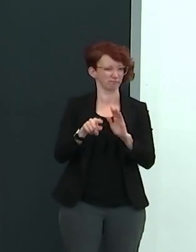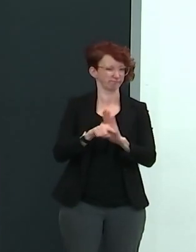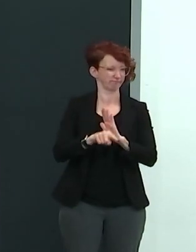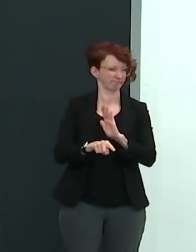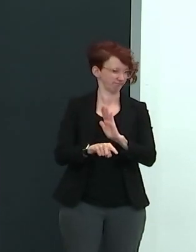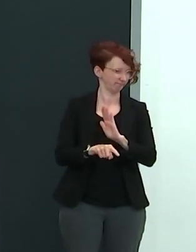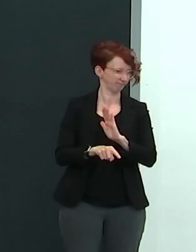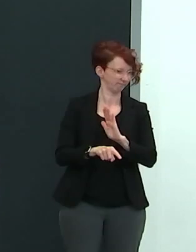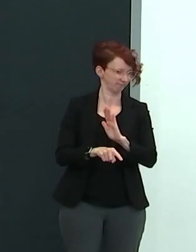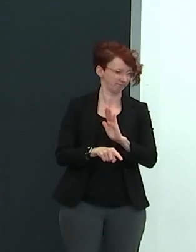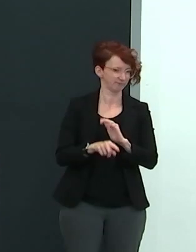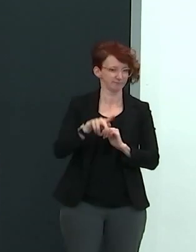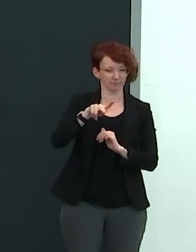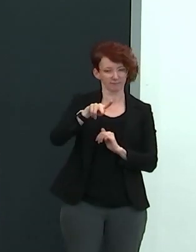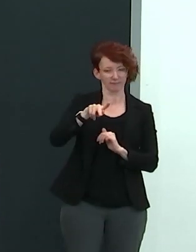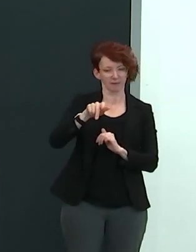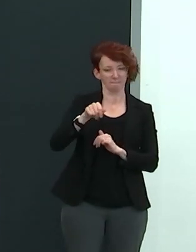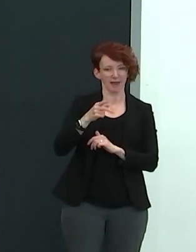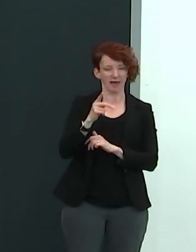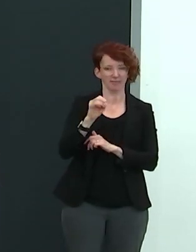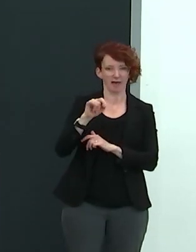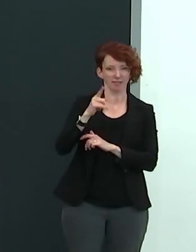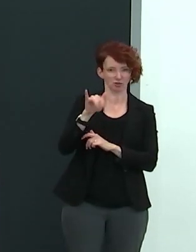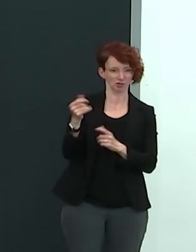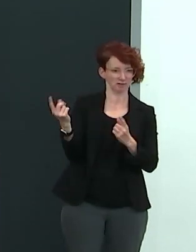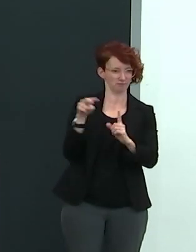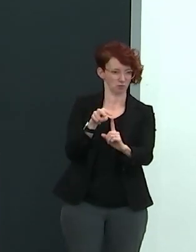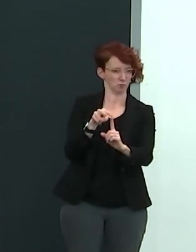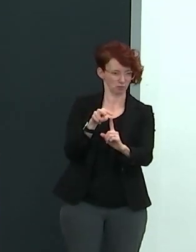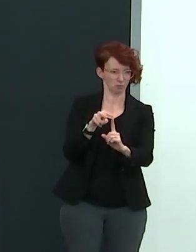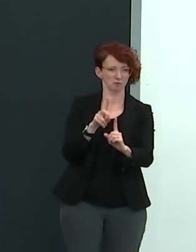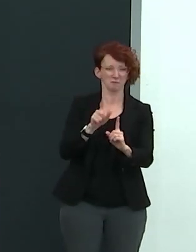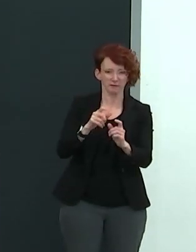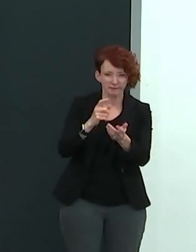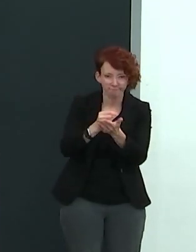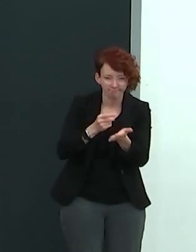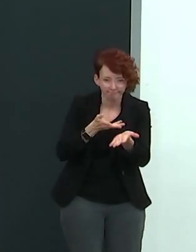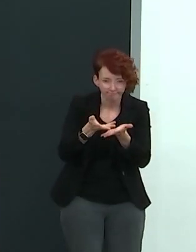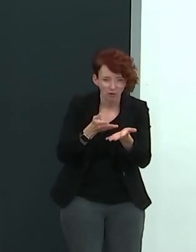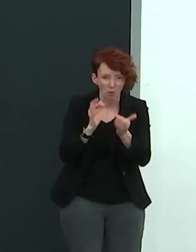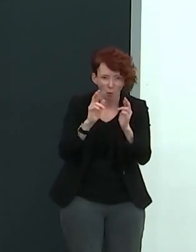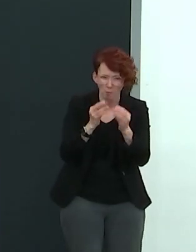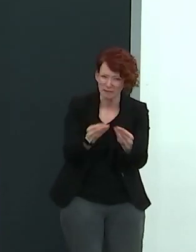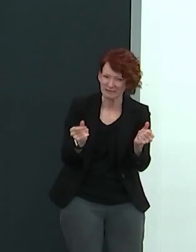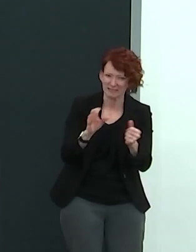deficits, pathologies that need to be treated and hopefully we can cure.